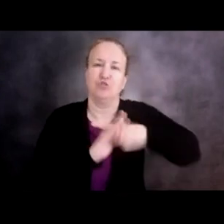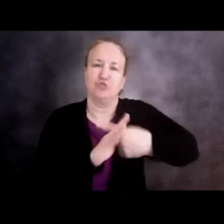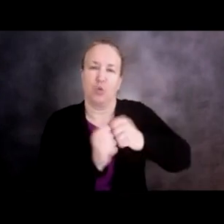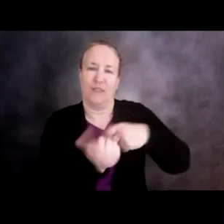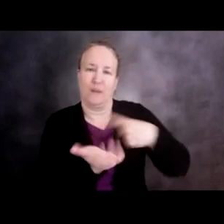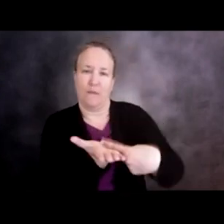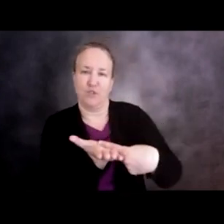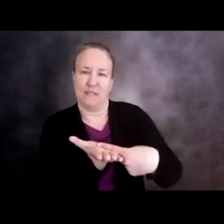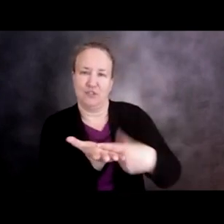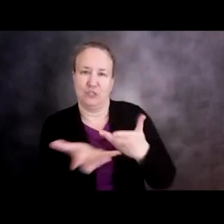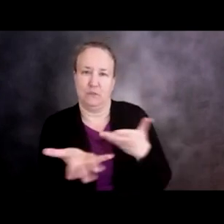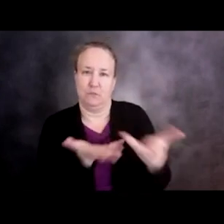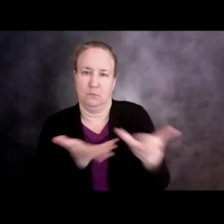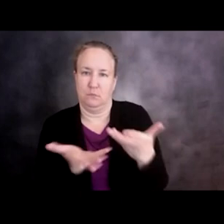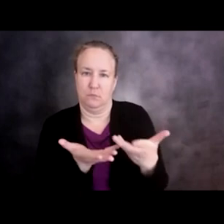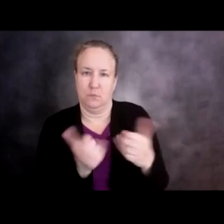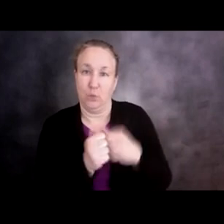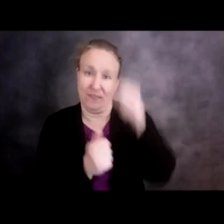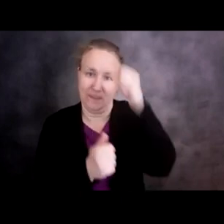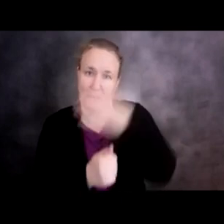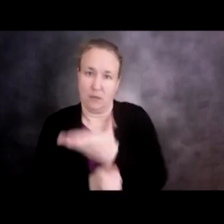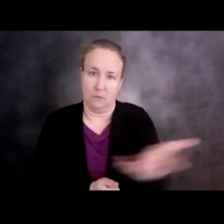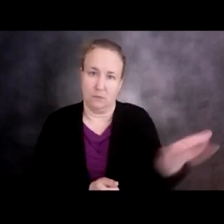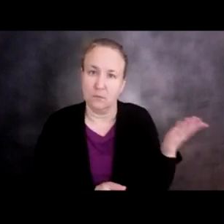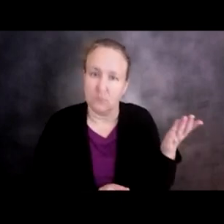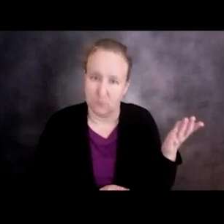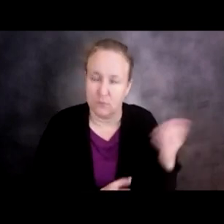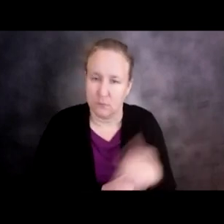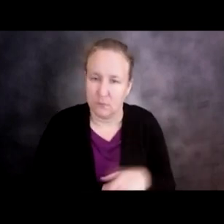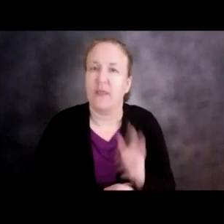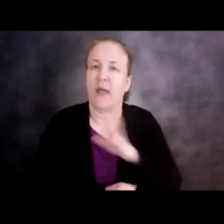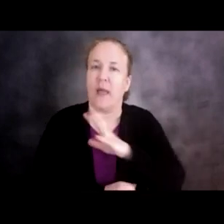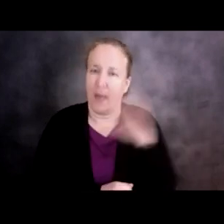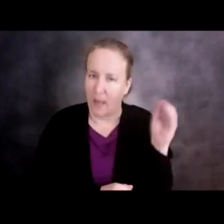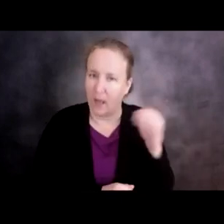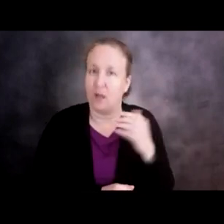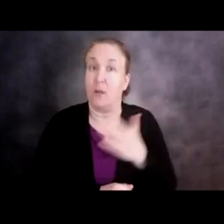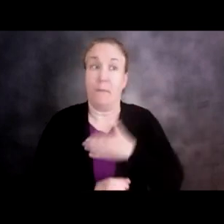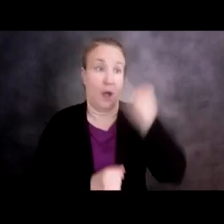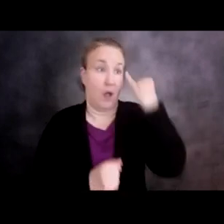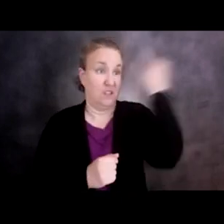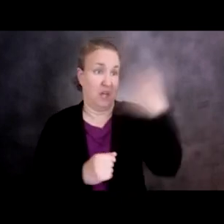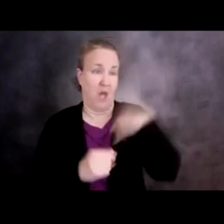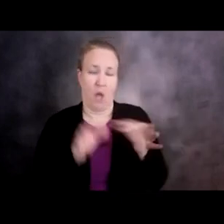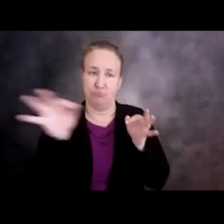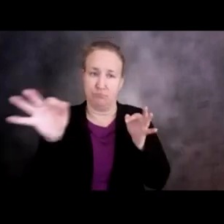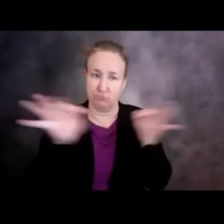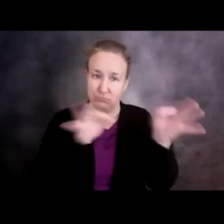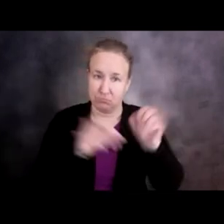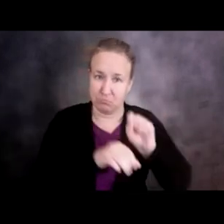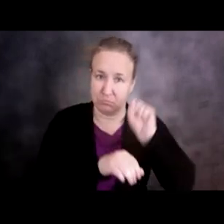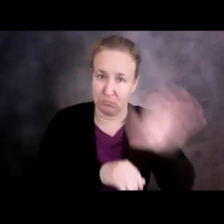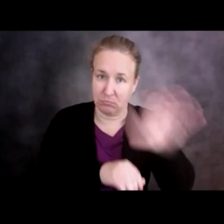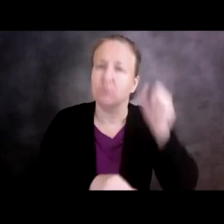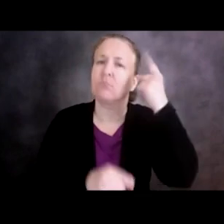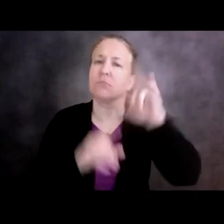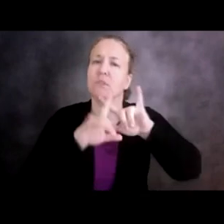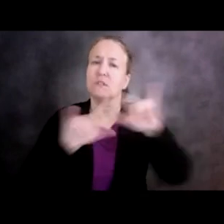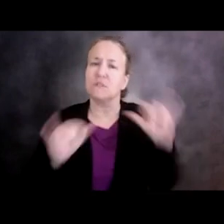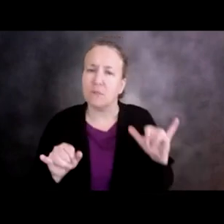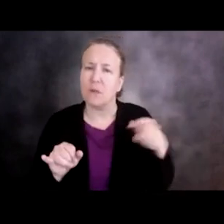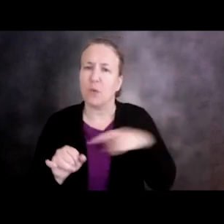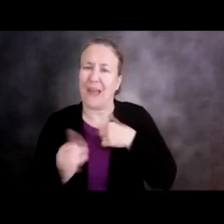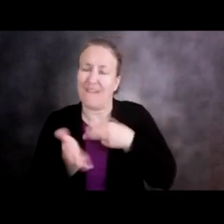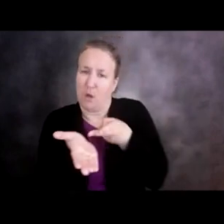conversation with the men. And I told them what my idea was, but we also had really